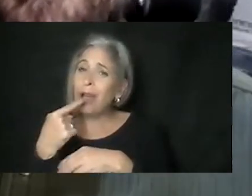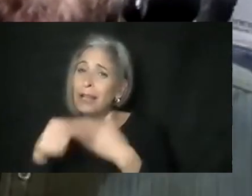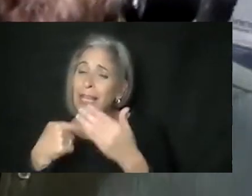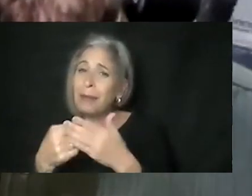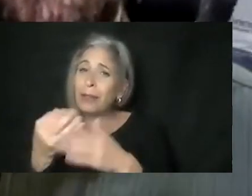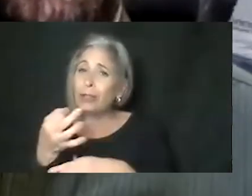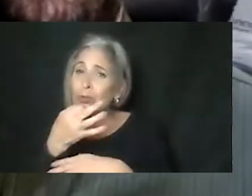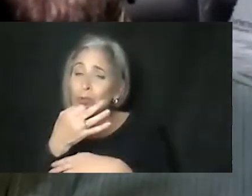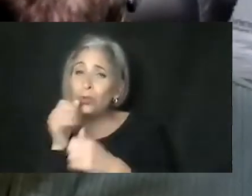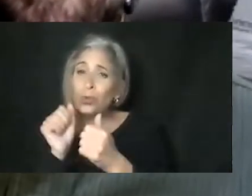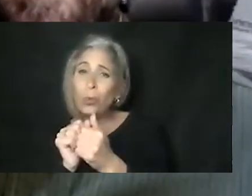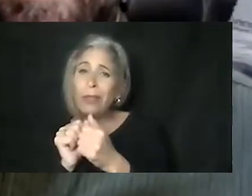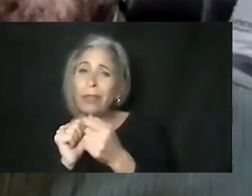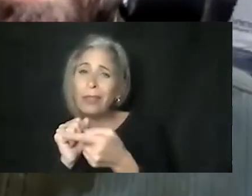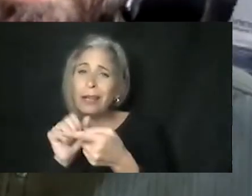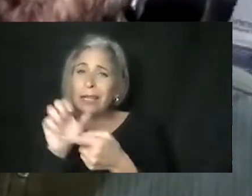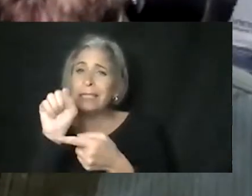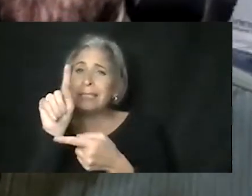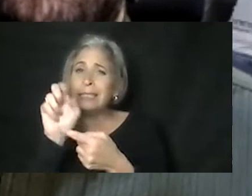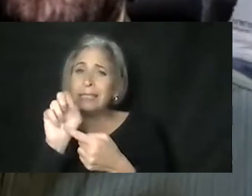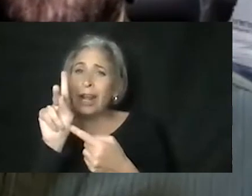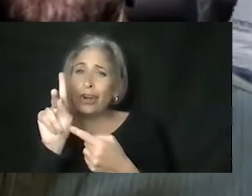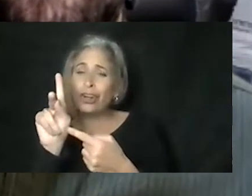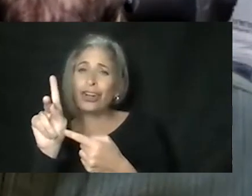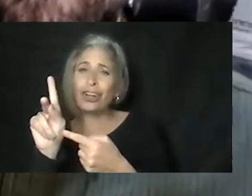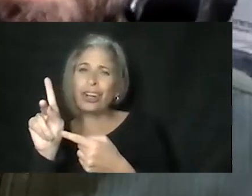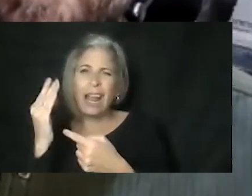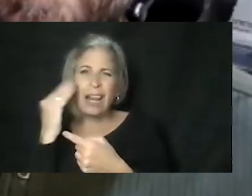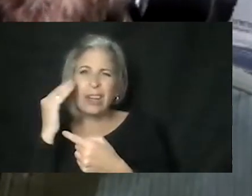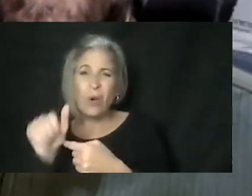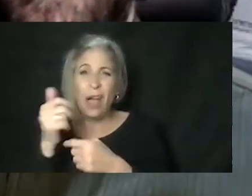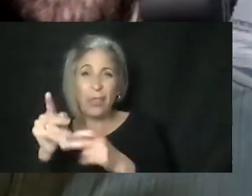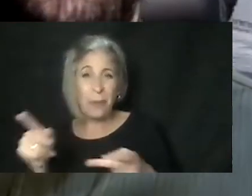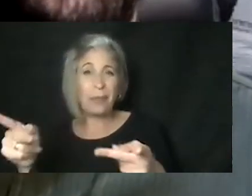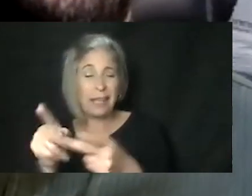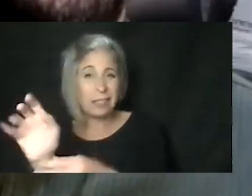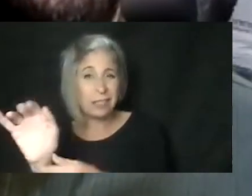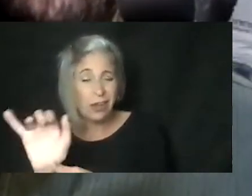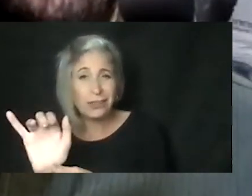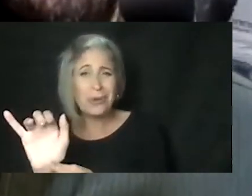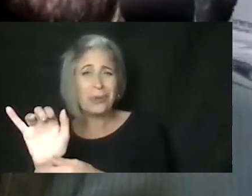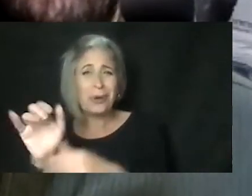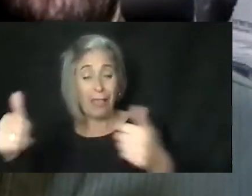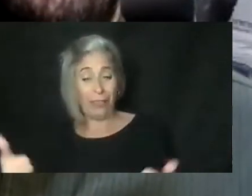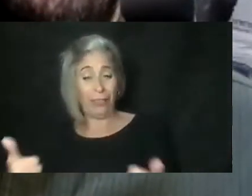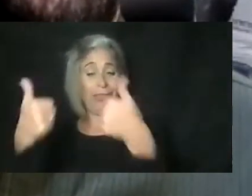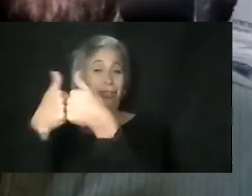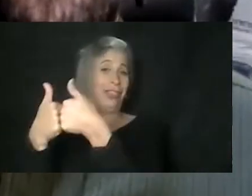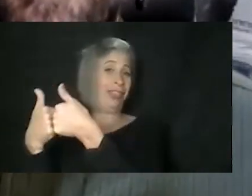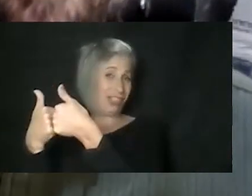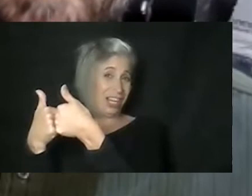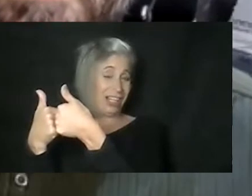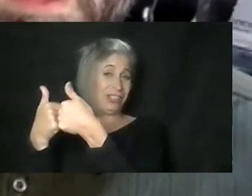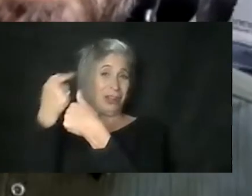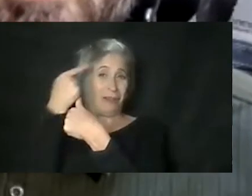soon with Stark, and I know it's been talked about some other places, is like the challenge for,